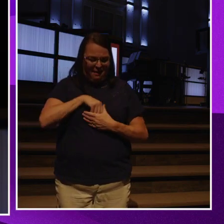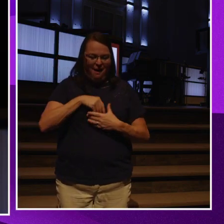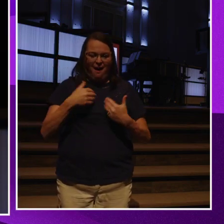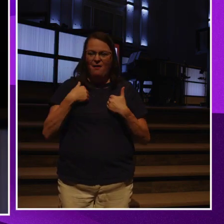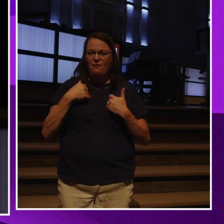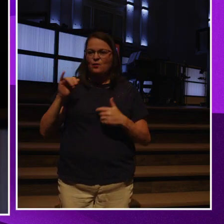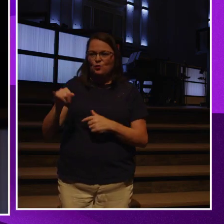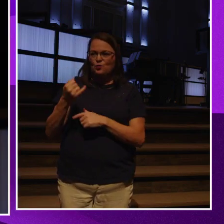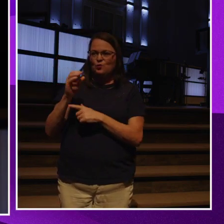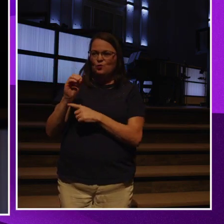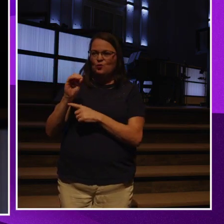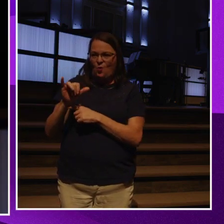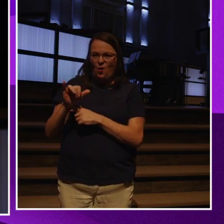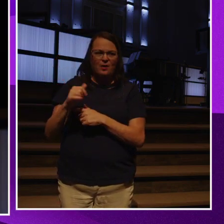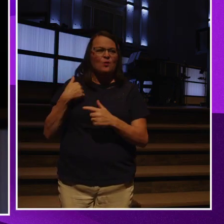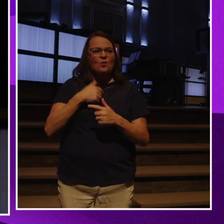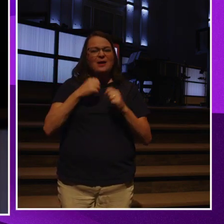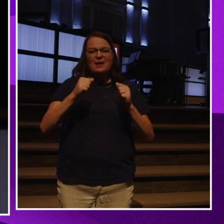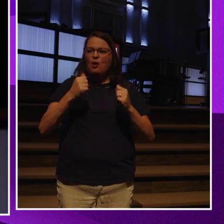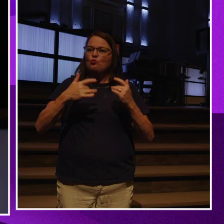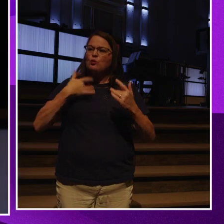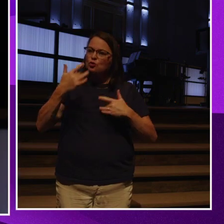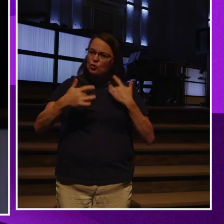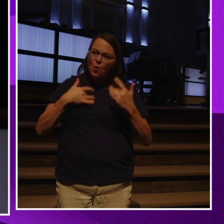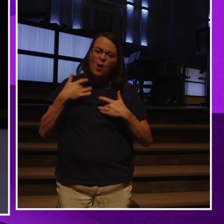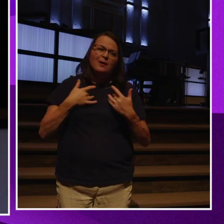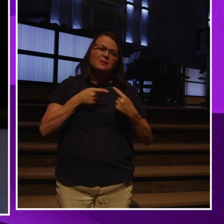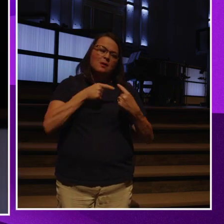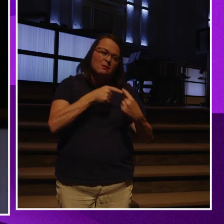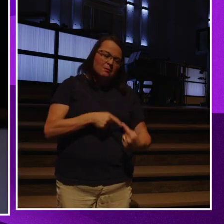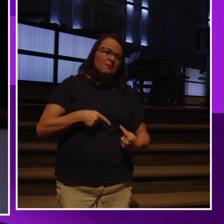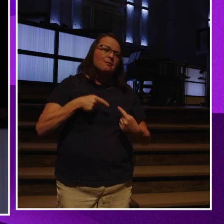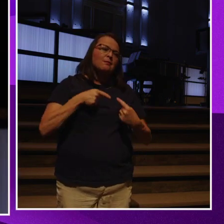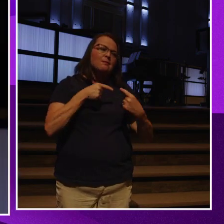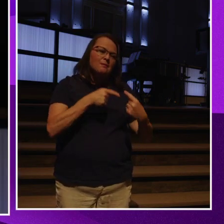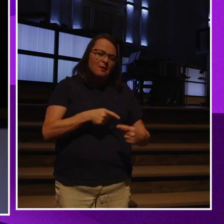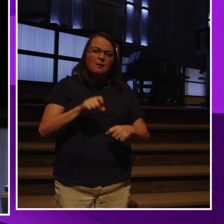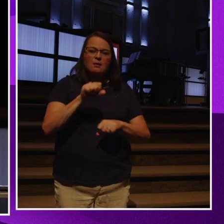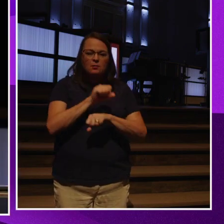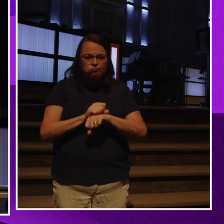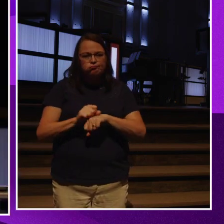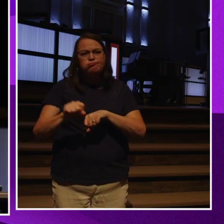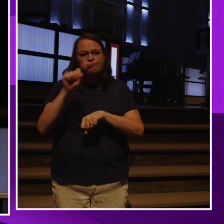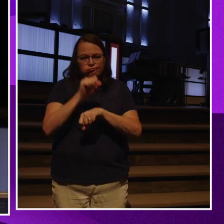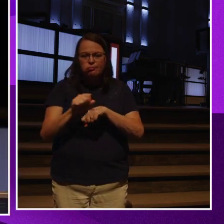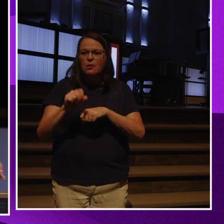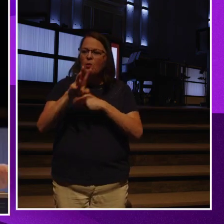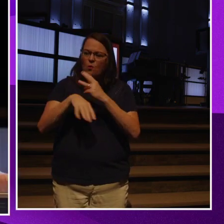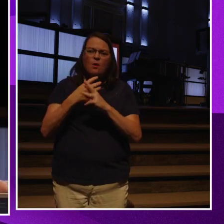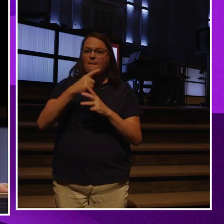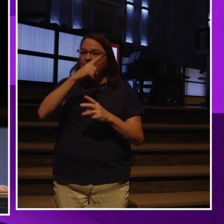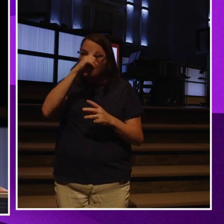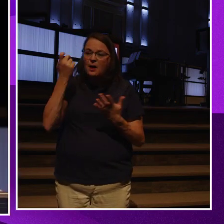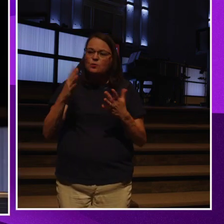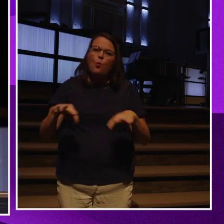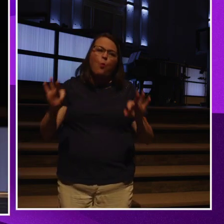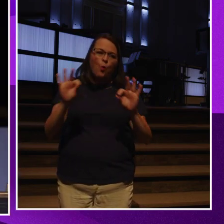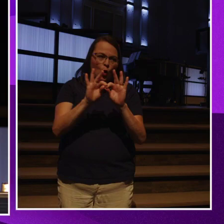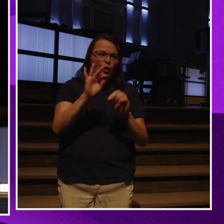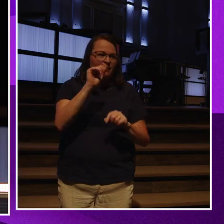can rejoice in the toils and the labors of this world because they are worth it because of Jesus Christ.